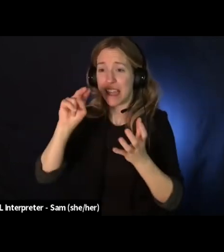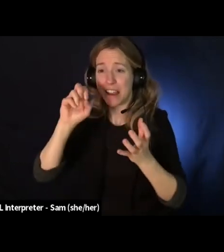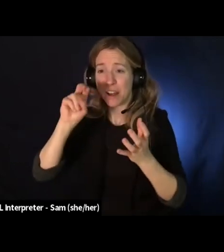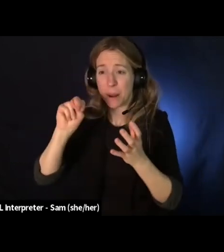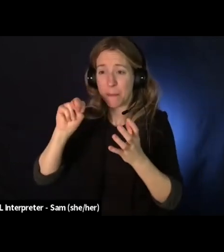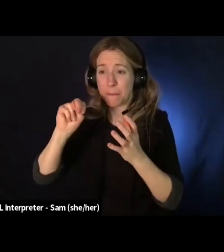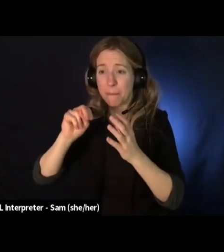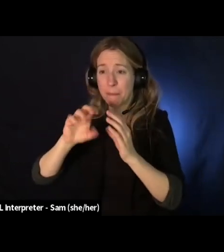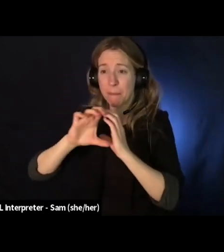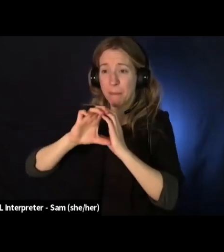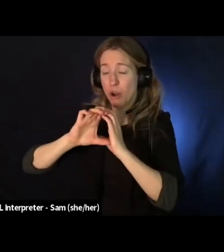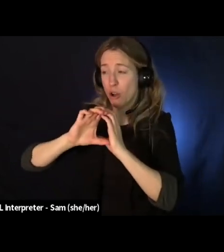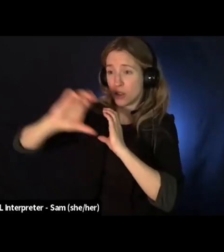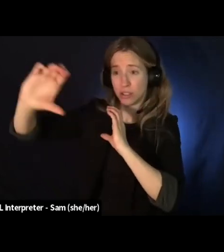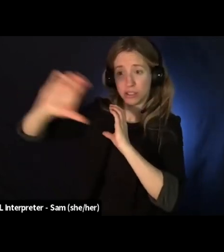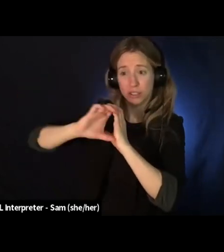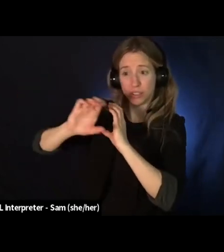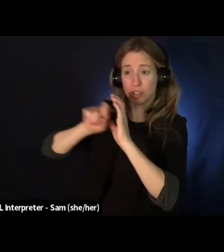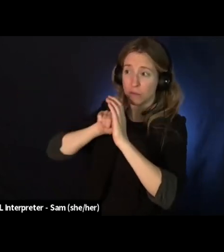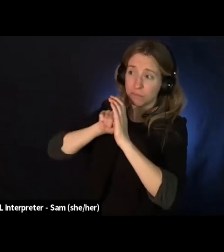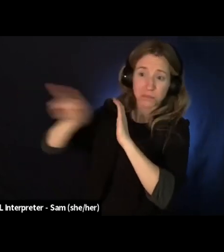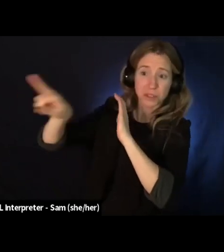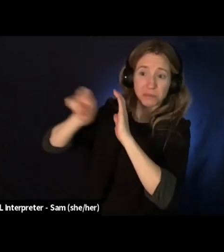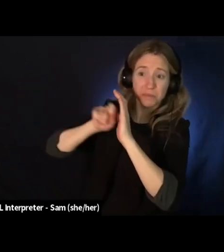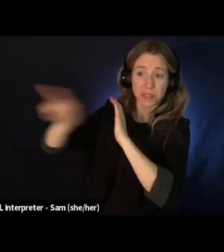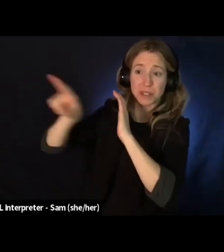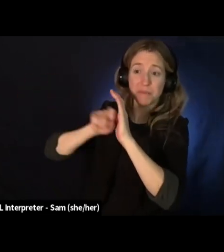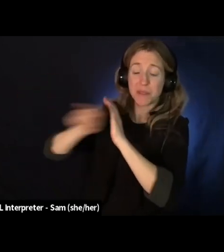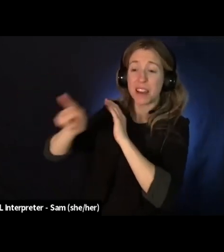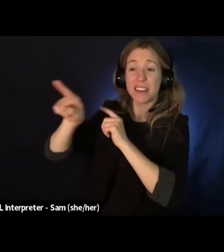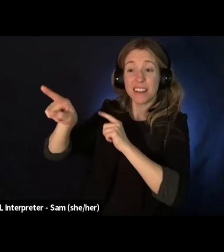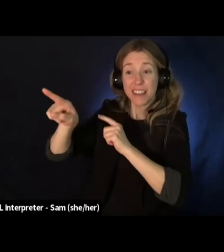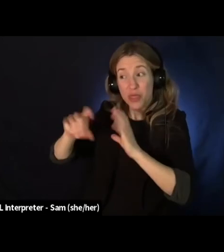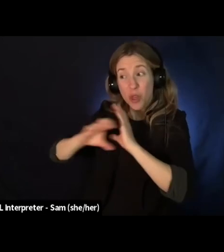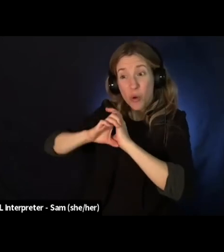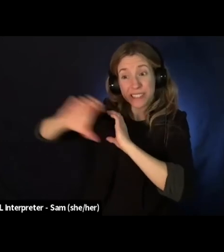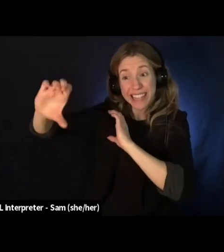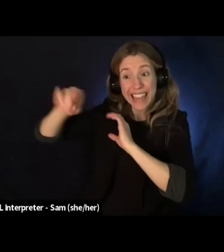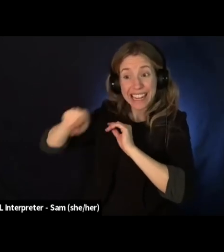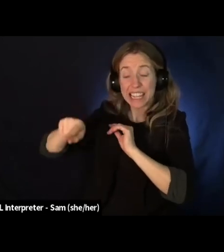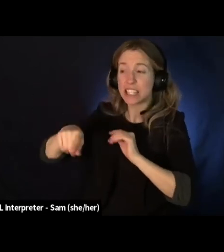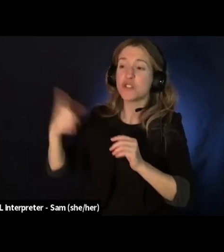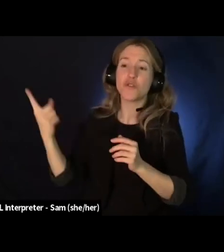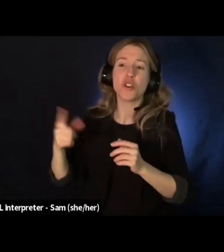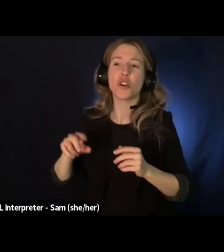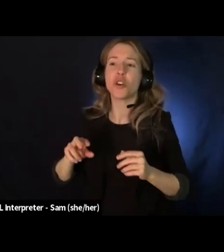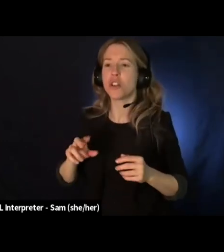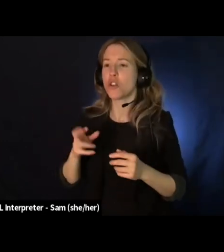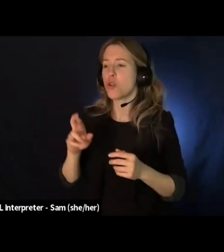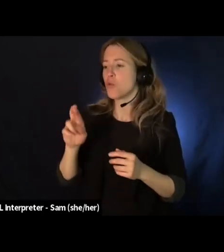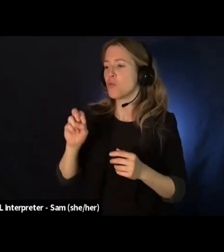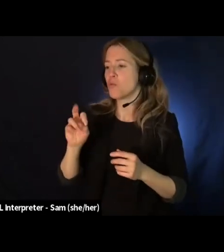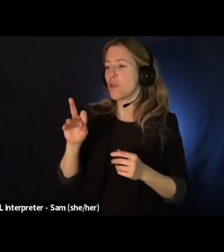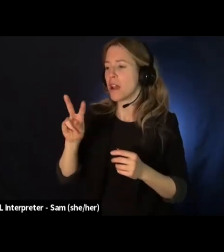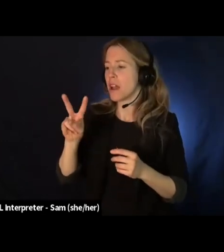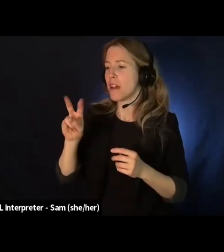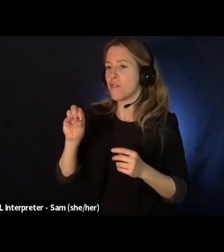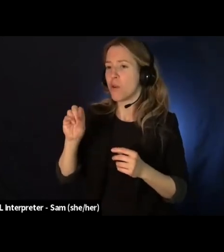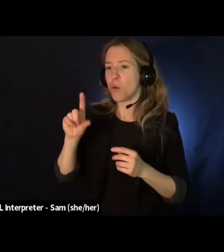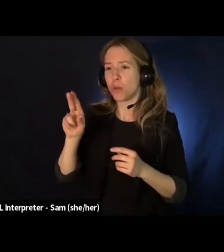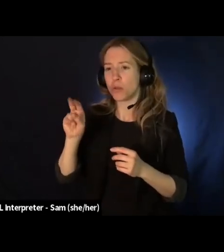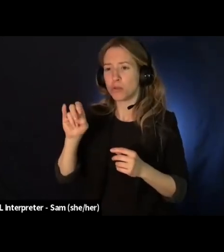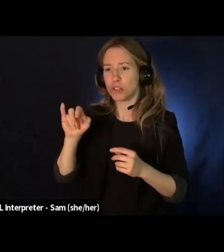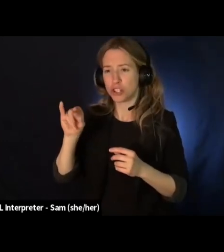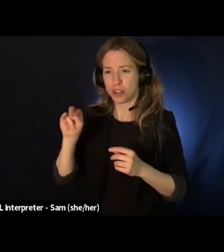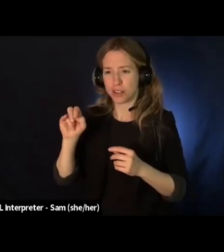the English from coming up it, to every war from the Revolutionary War to World War I,